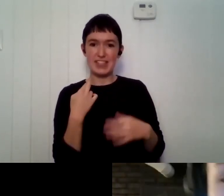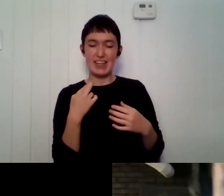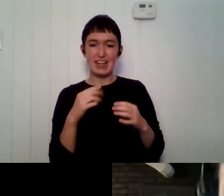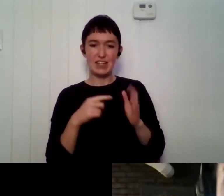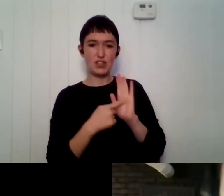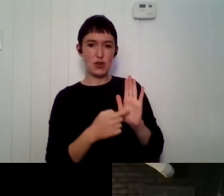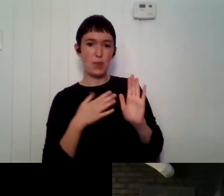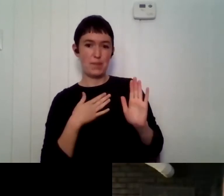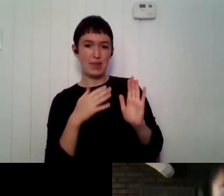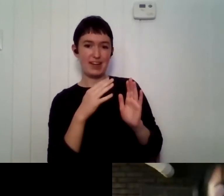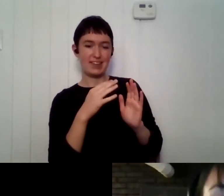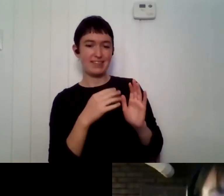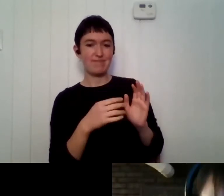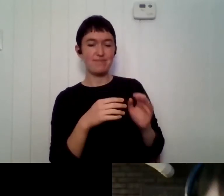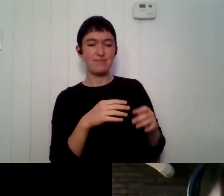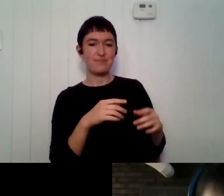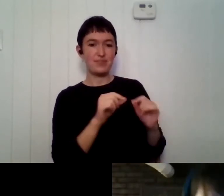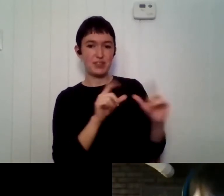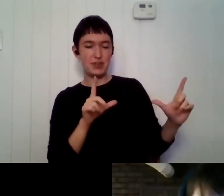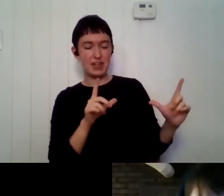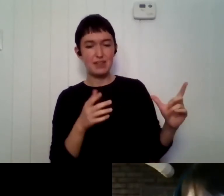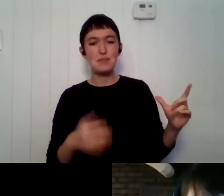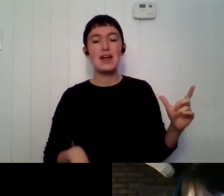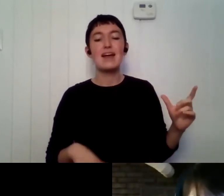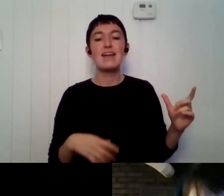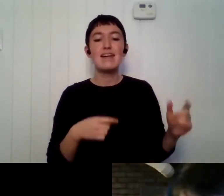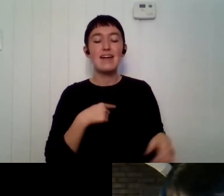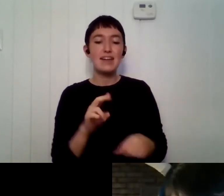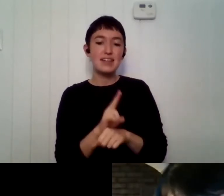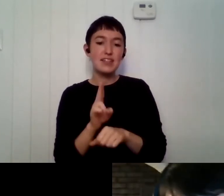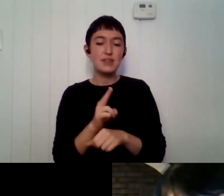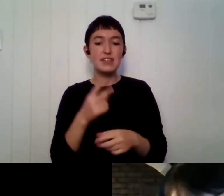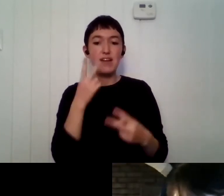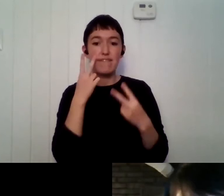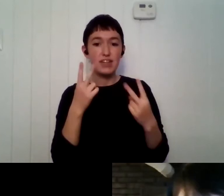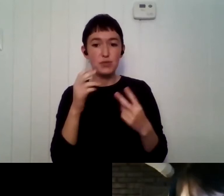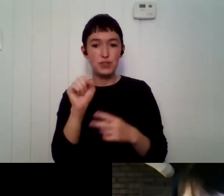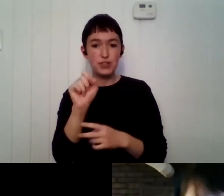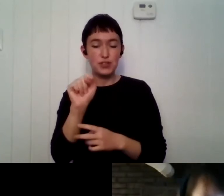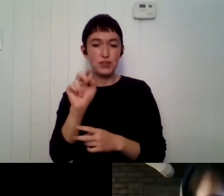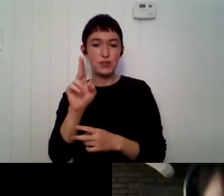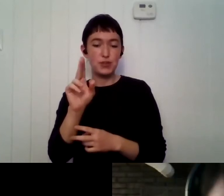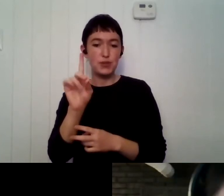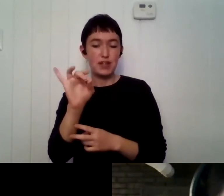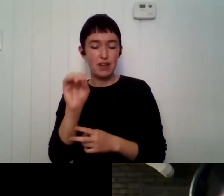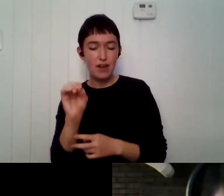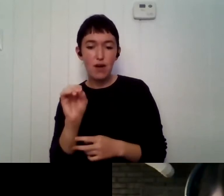that could be wrong in my current code. But I use like Visual Studio Code for development.